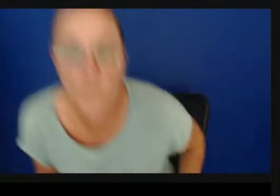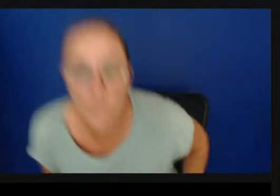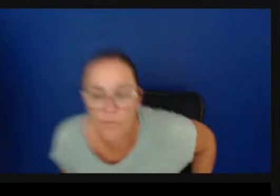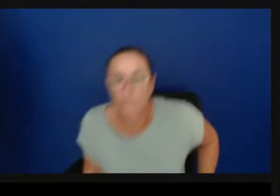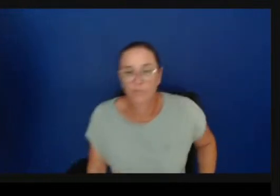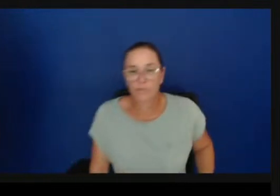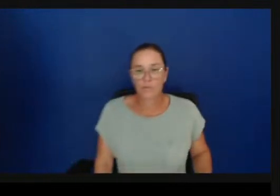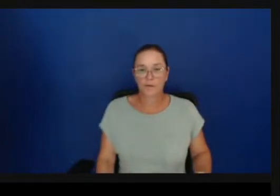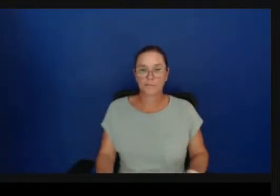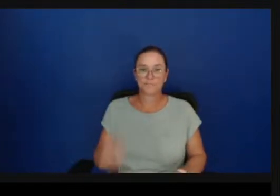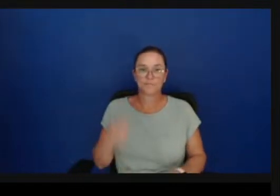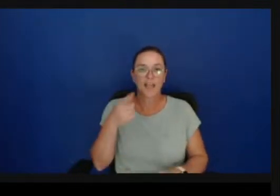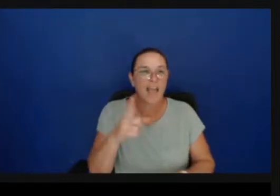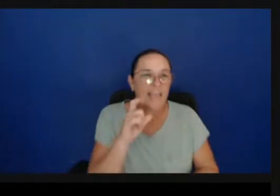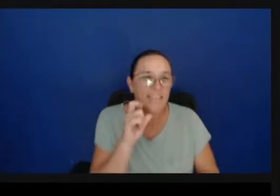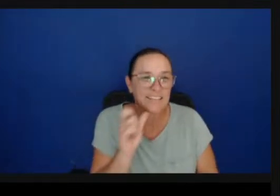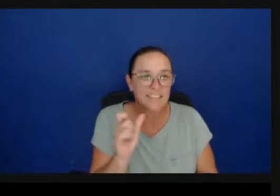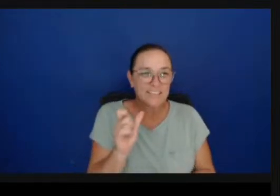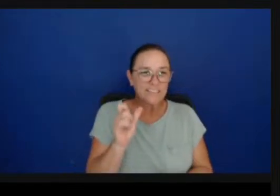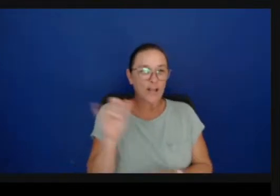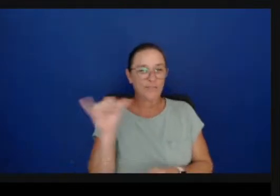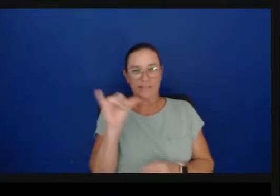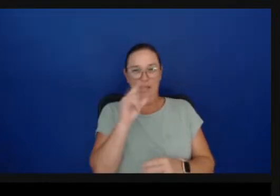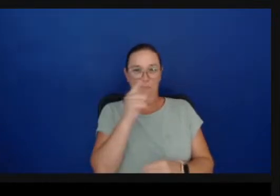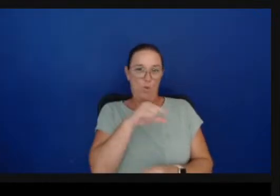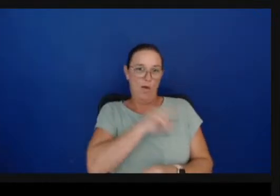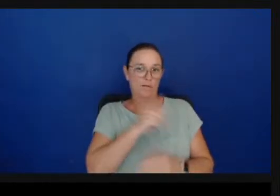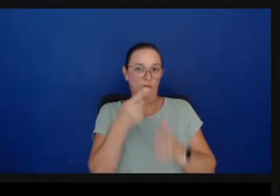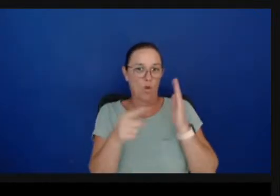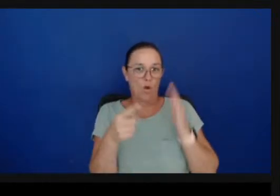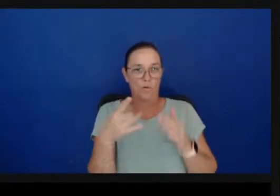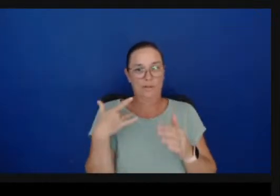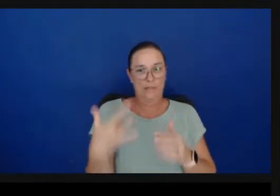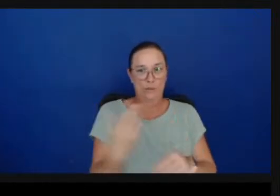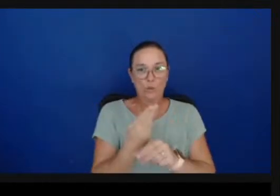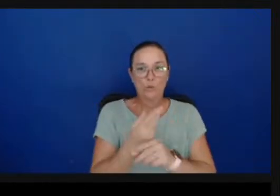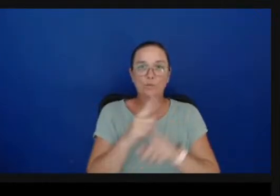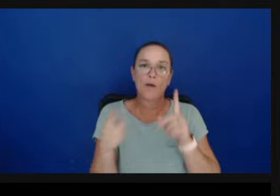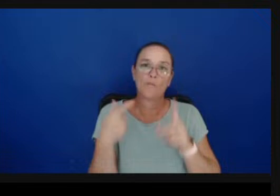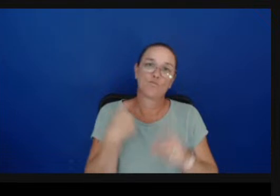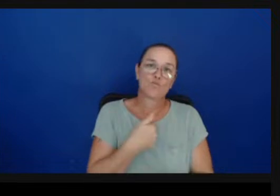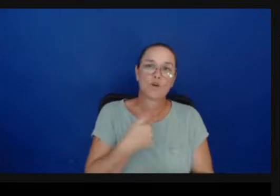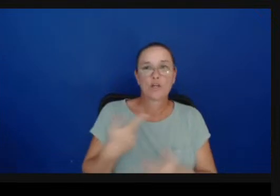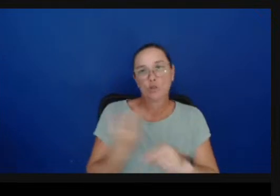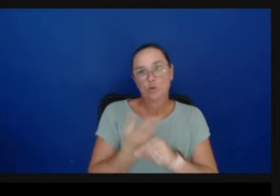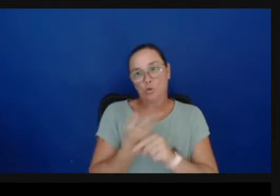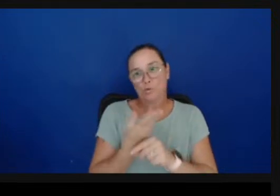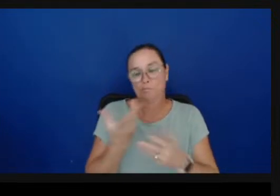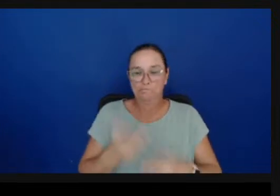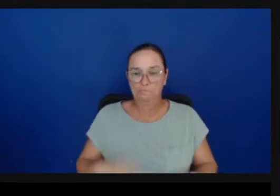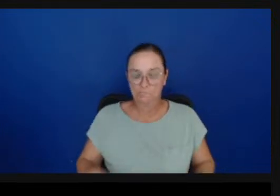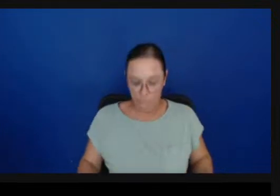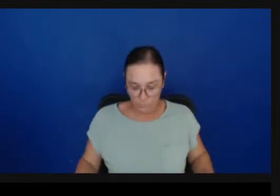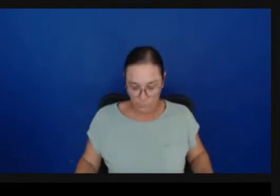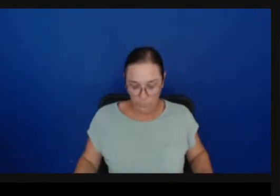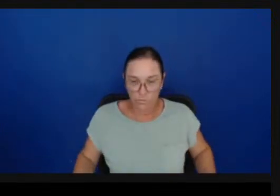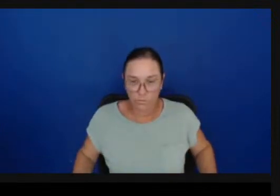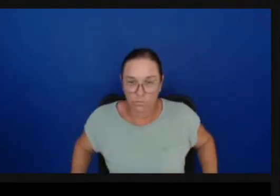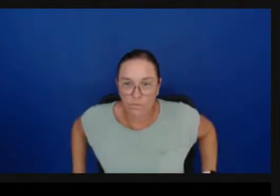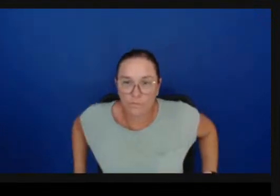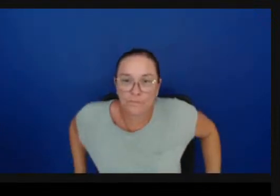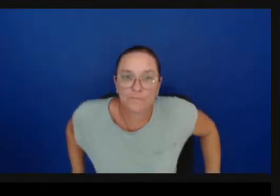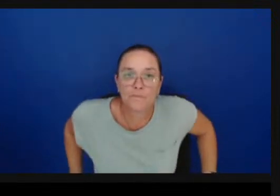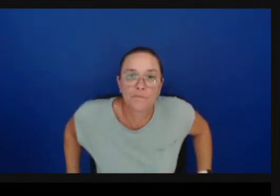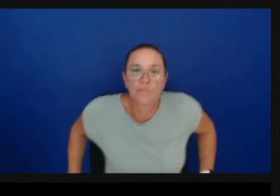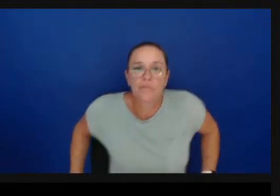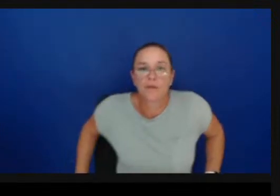make do with what we can today from the Nevada Geodetic Laboratory. So the